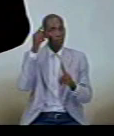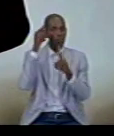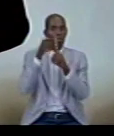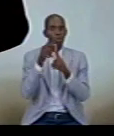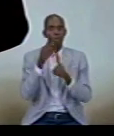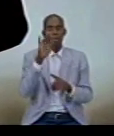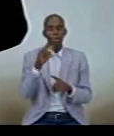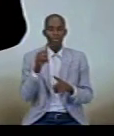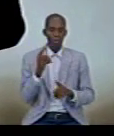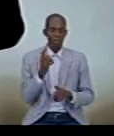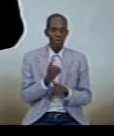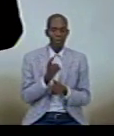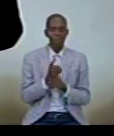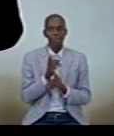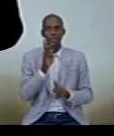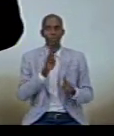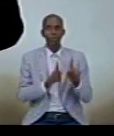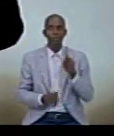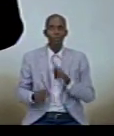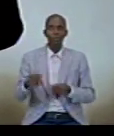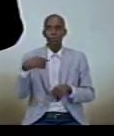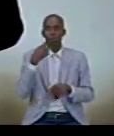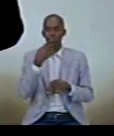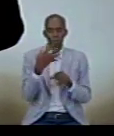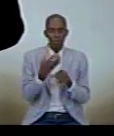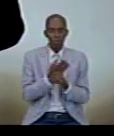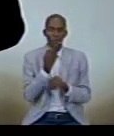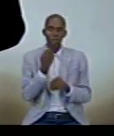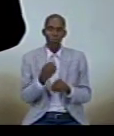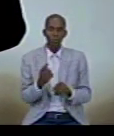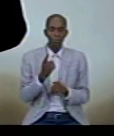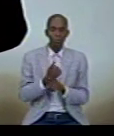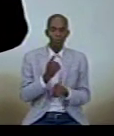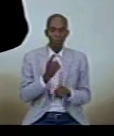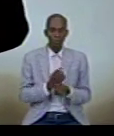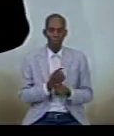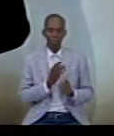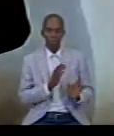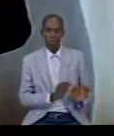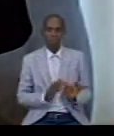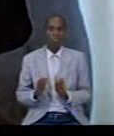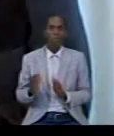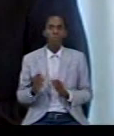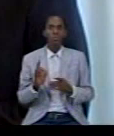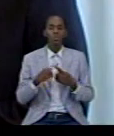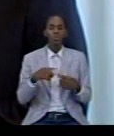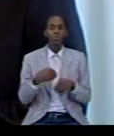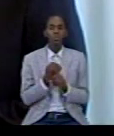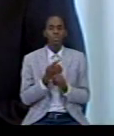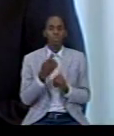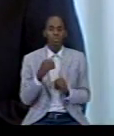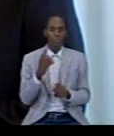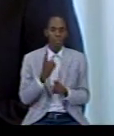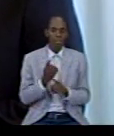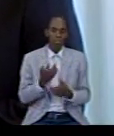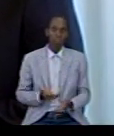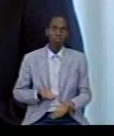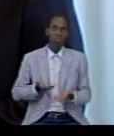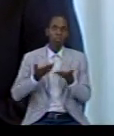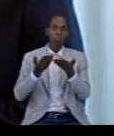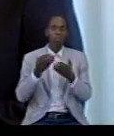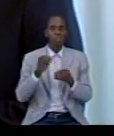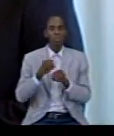the right people who take the right precautions to make the right presentation in the